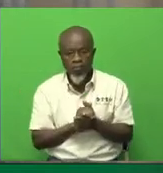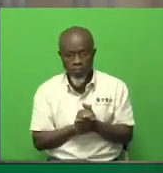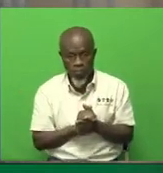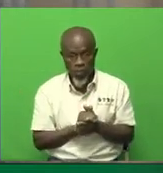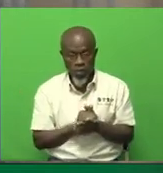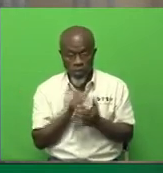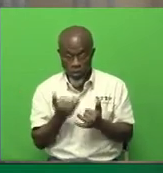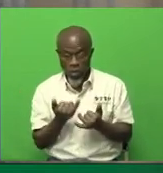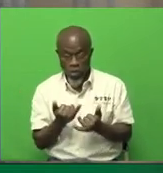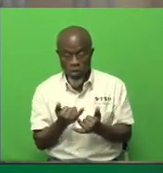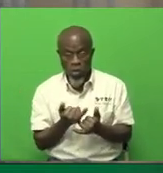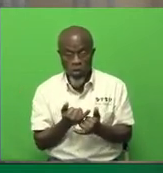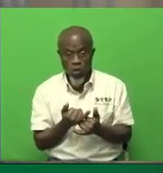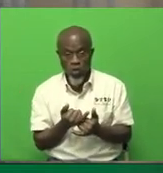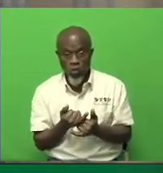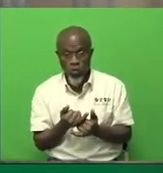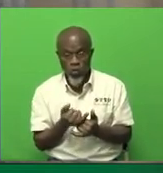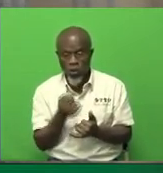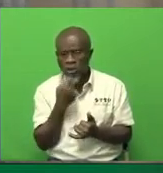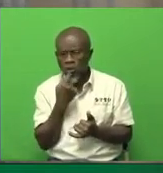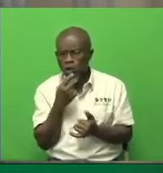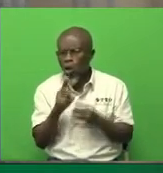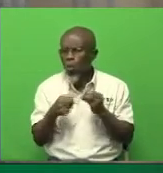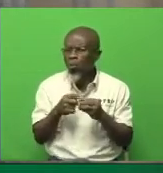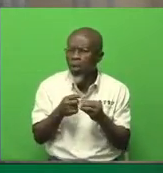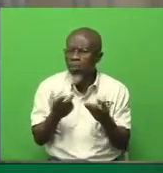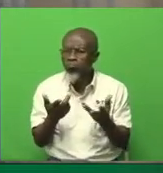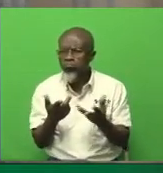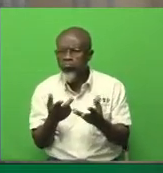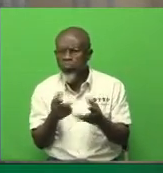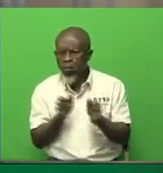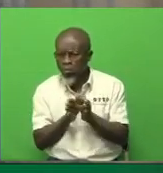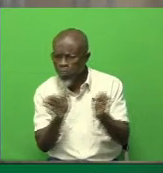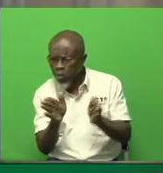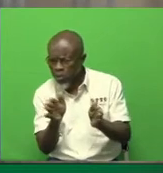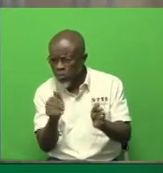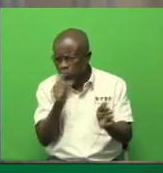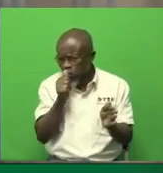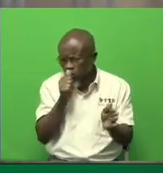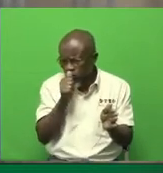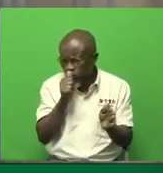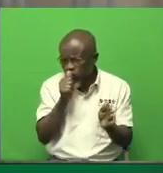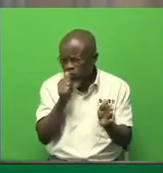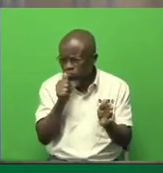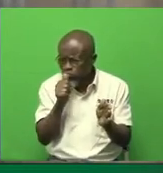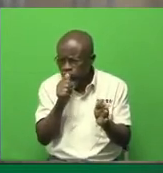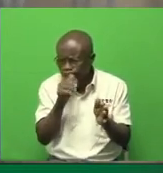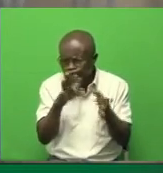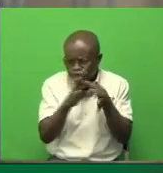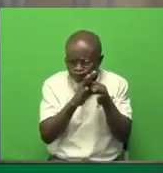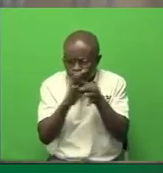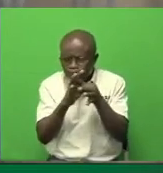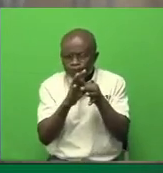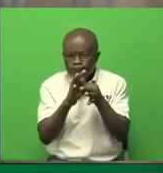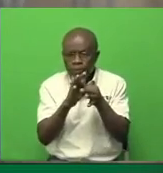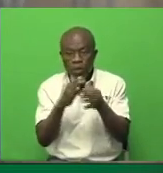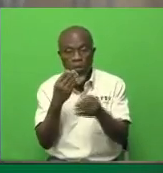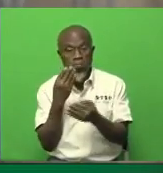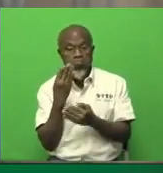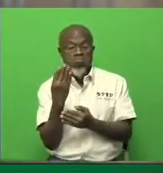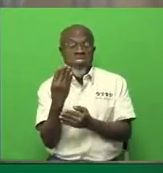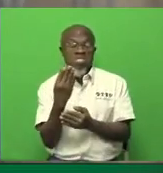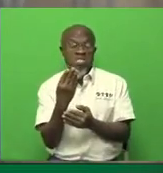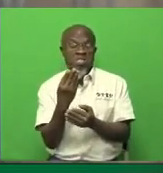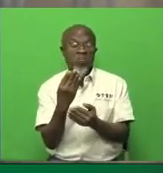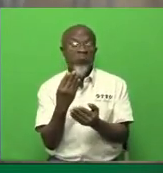they talk about public private Partnerships several of them billion dollar deals